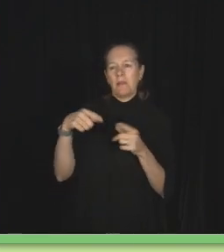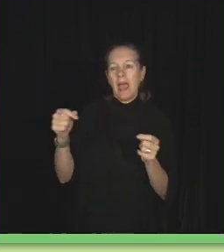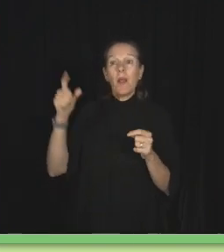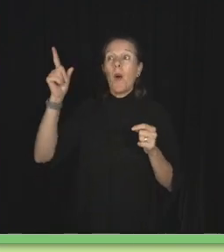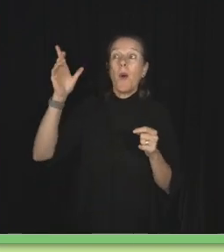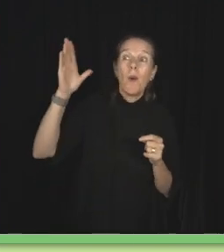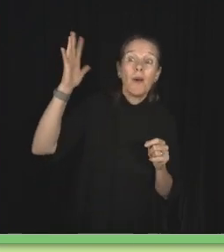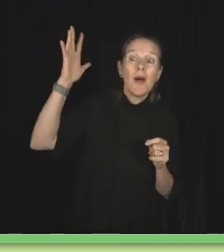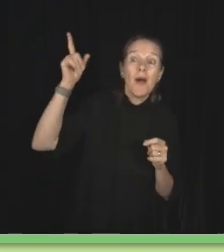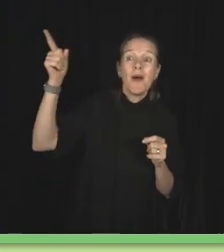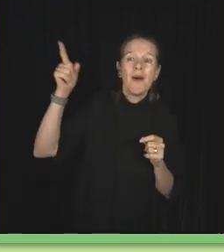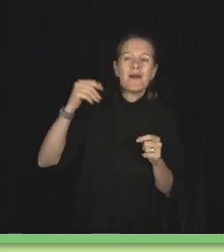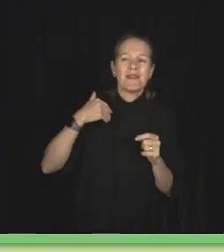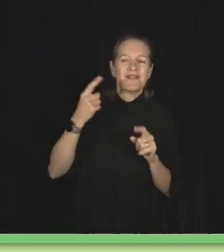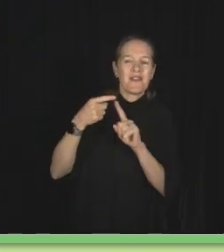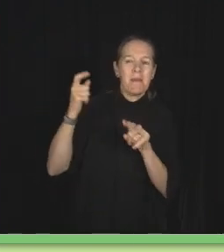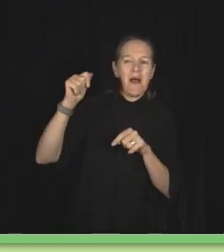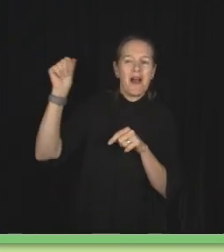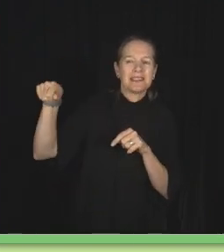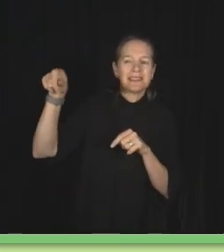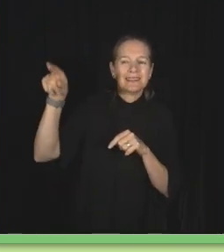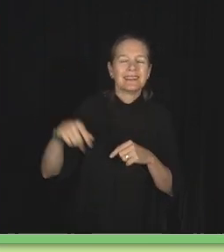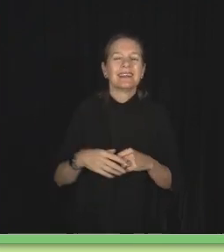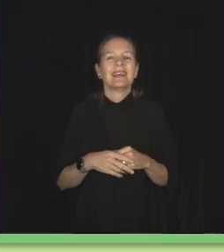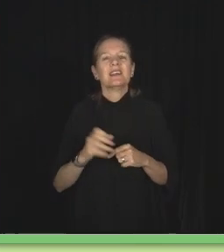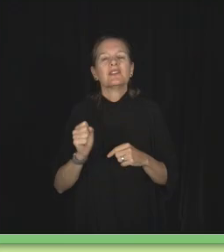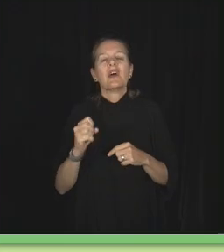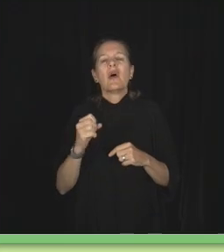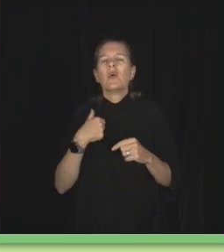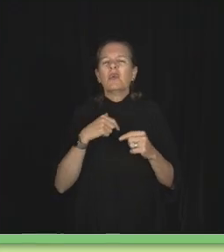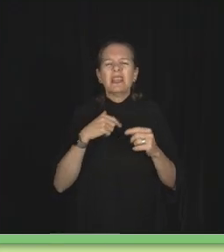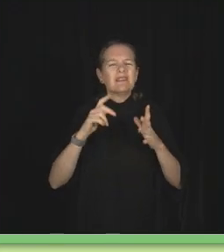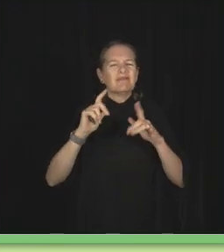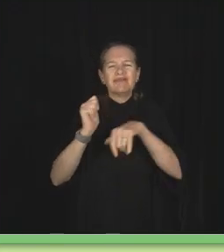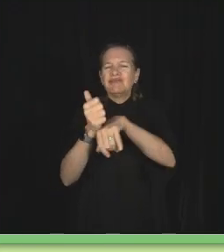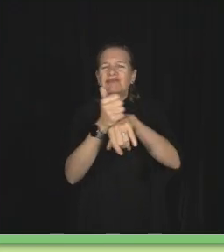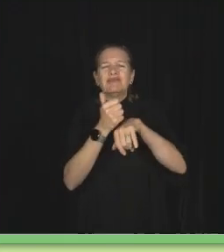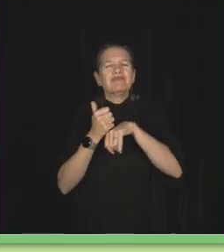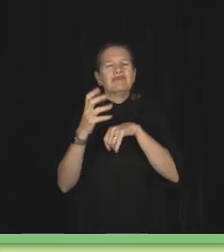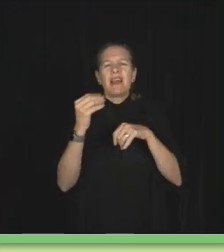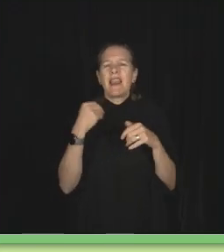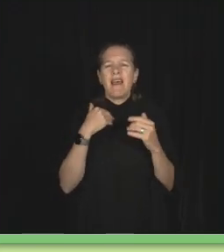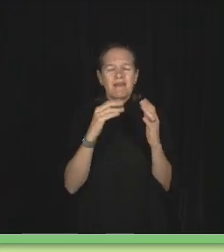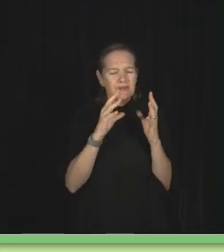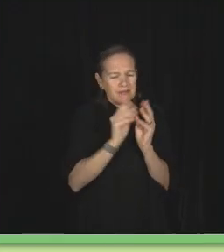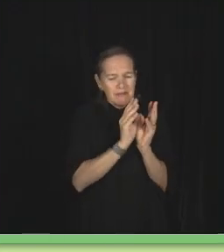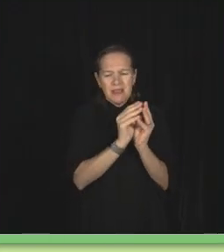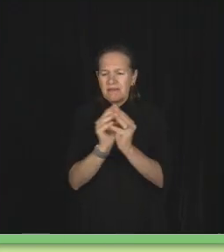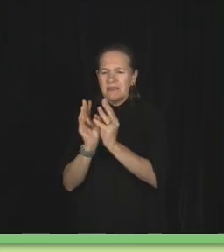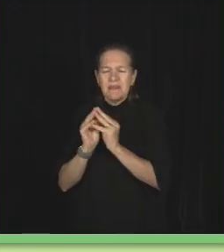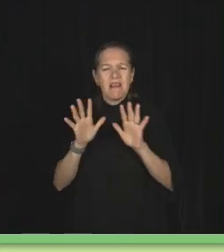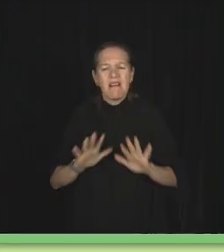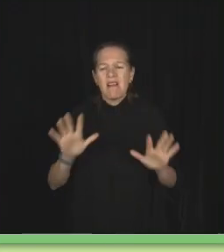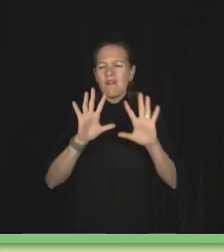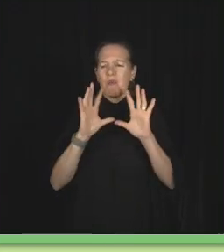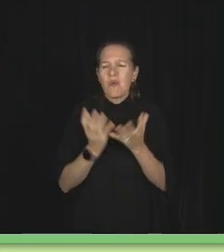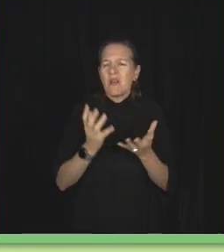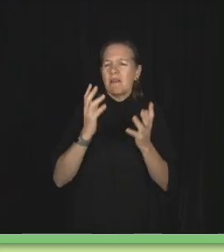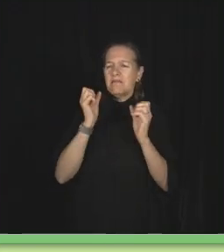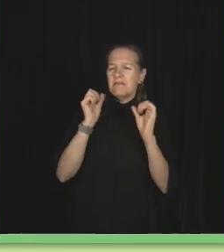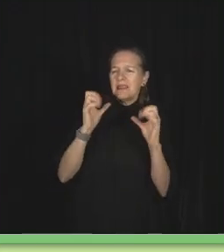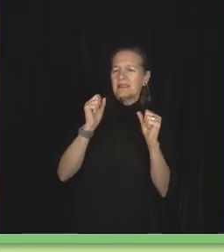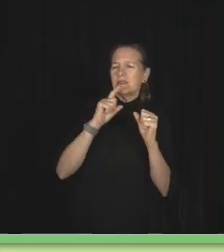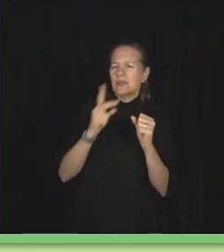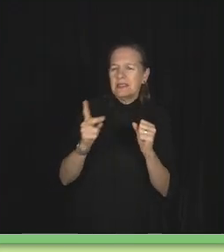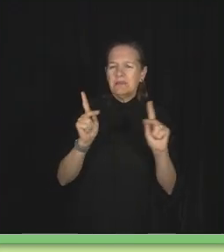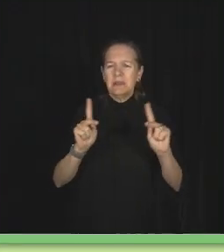an Austinite on the stage. Awesome. So we did all these all over the world, and it was truly amazing to see everyone celebrate and kind of really